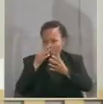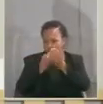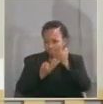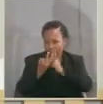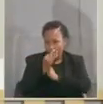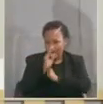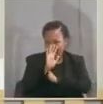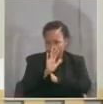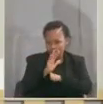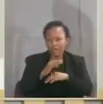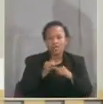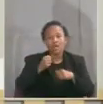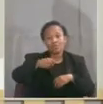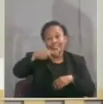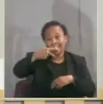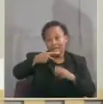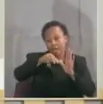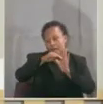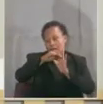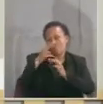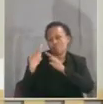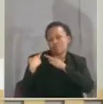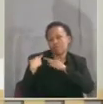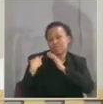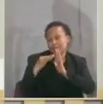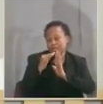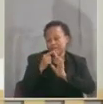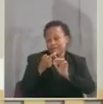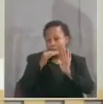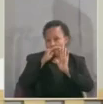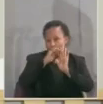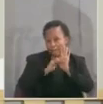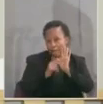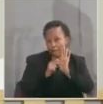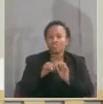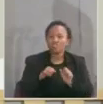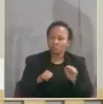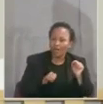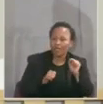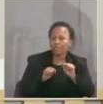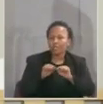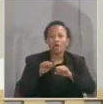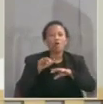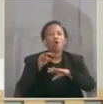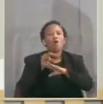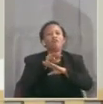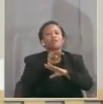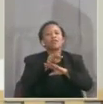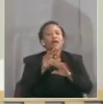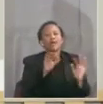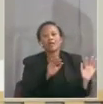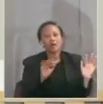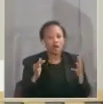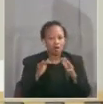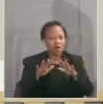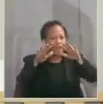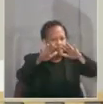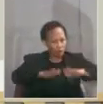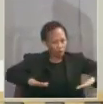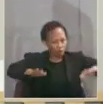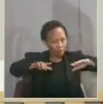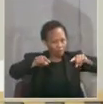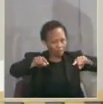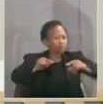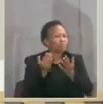The second responsibility talks to the strategic oversight, where the environment is